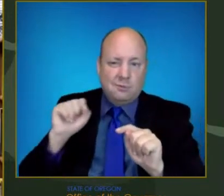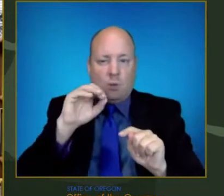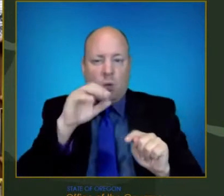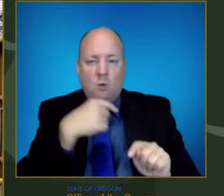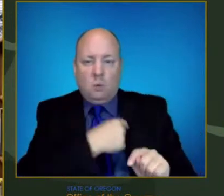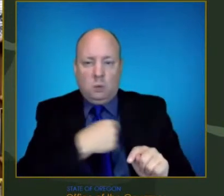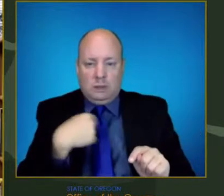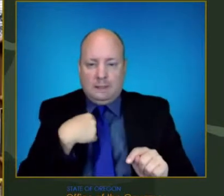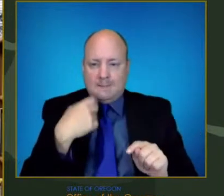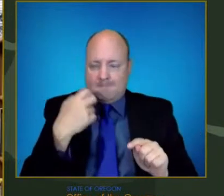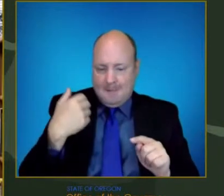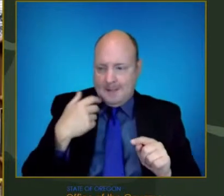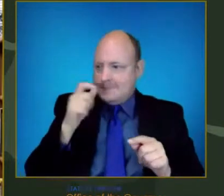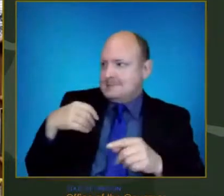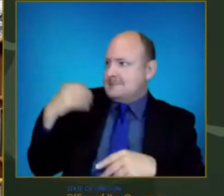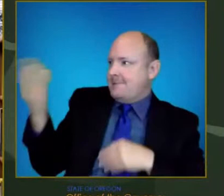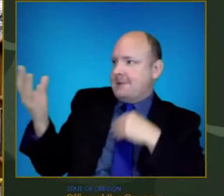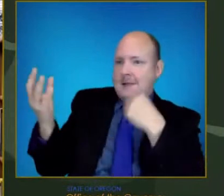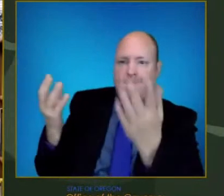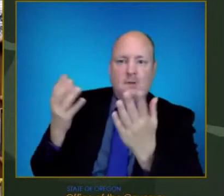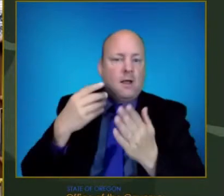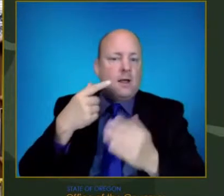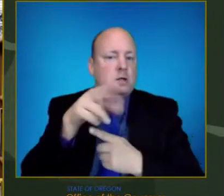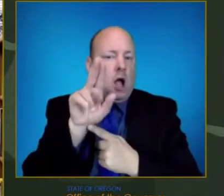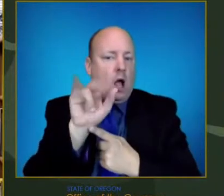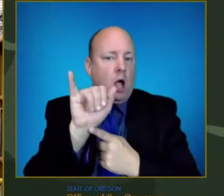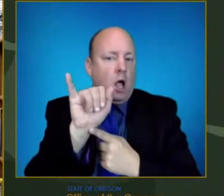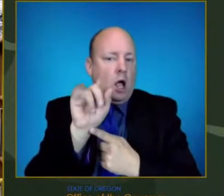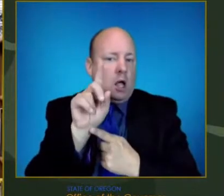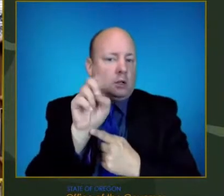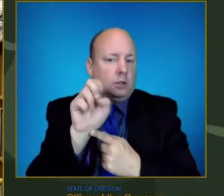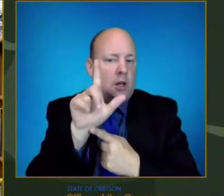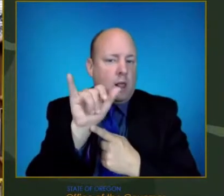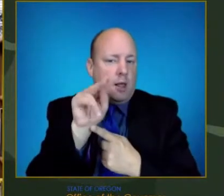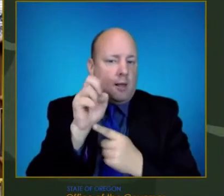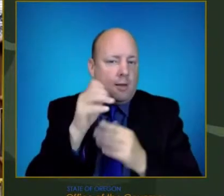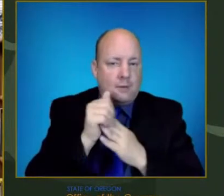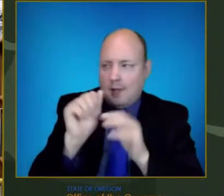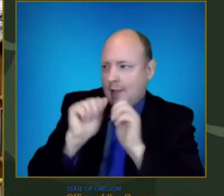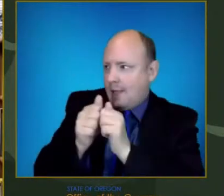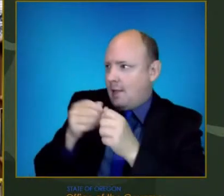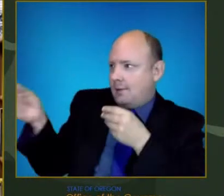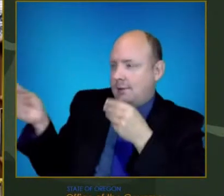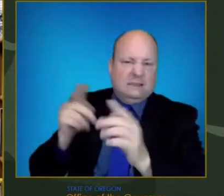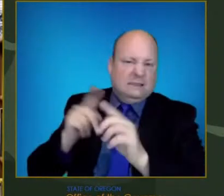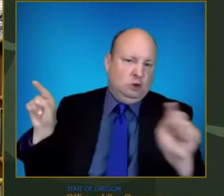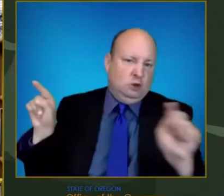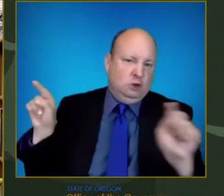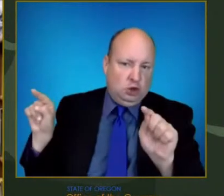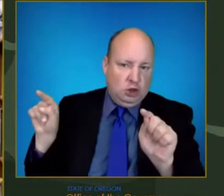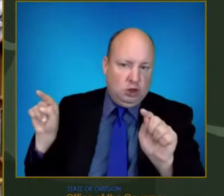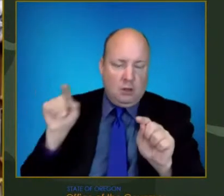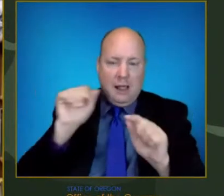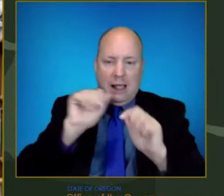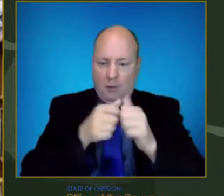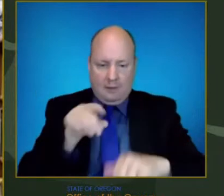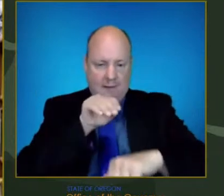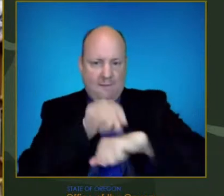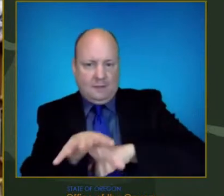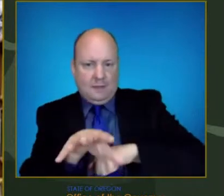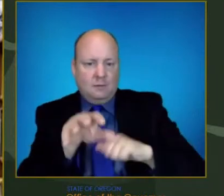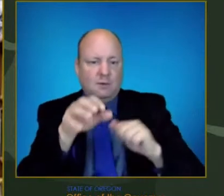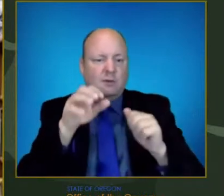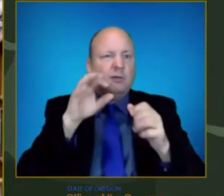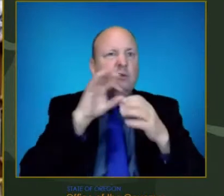our later this week, our second school health advisory in partnership with the Oregon Health Authority that will actually name